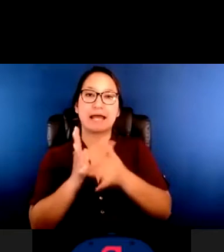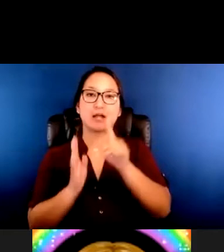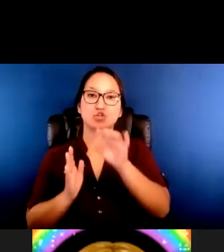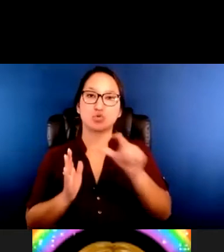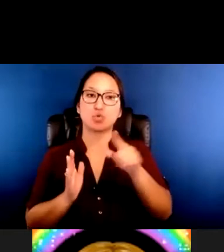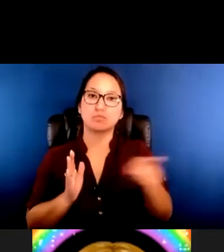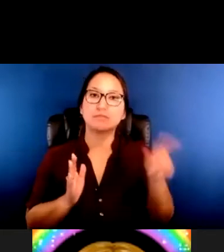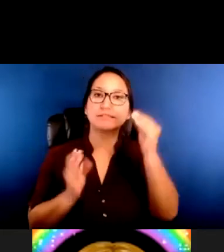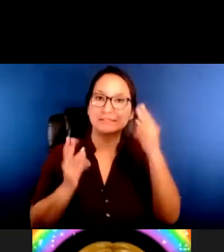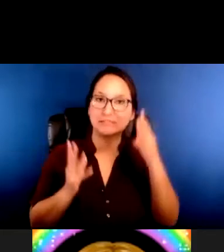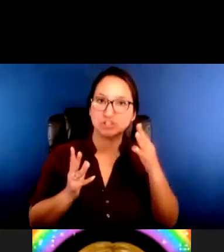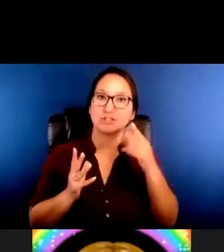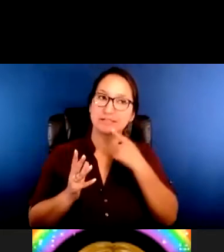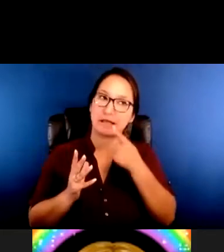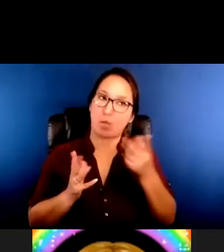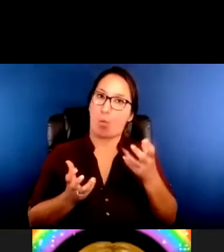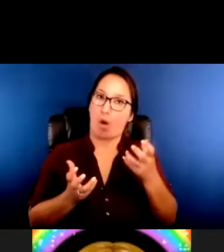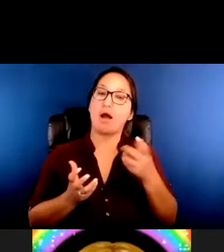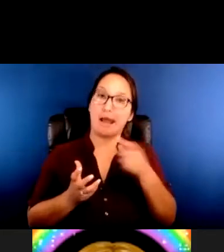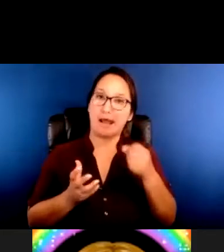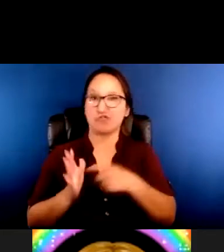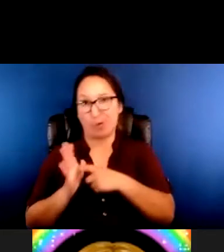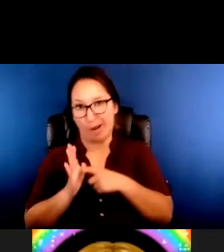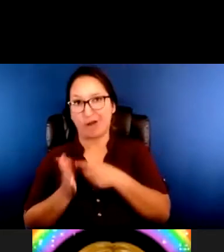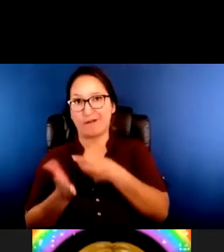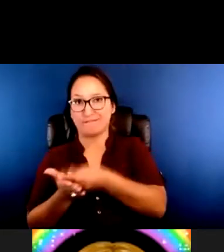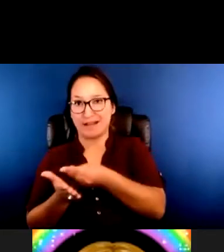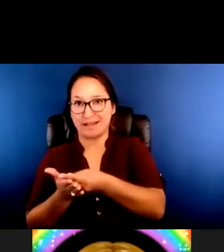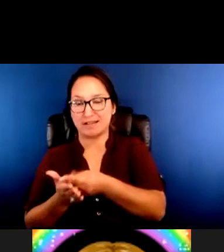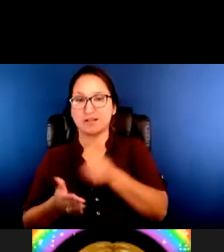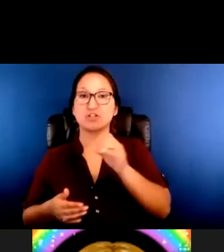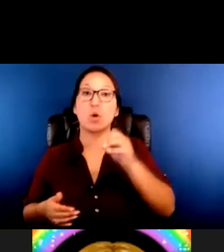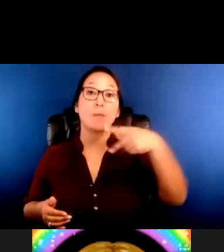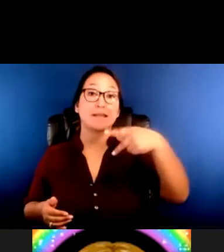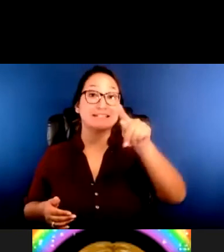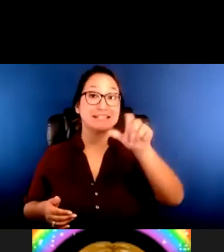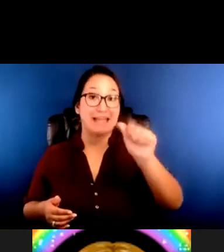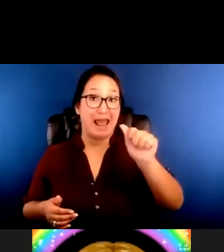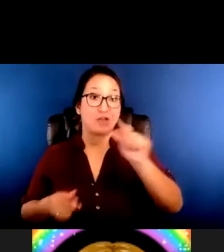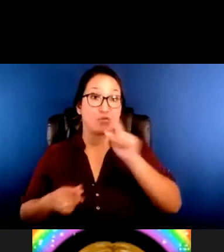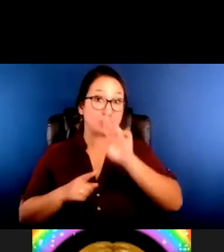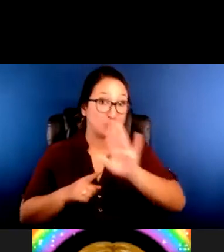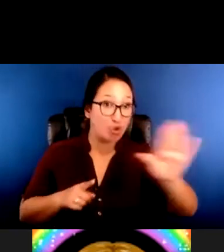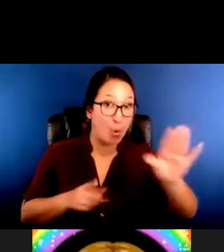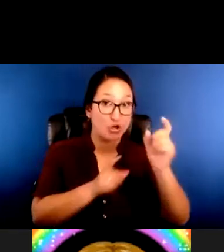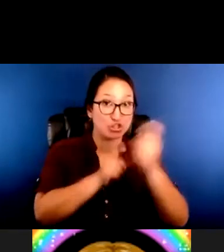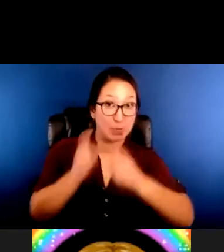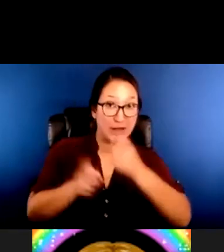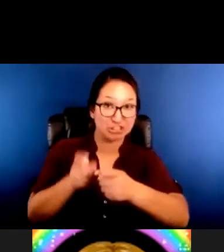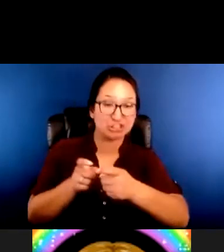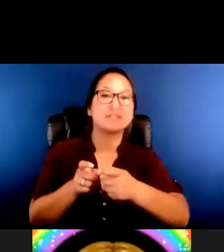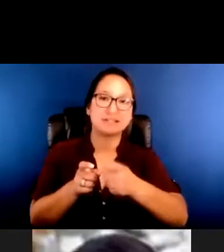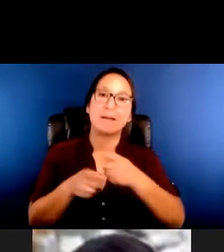required funding, and PTA, through donations from you all out there, made it possible. And we've been finding that